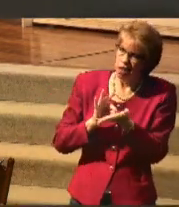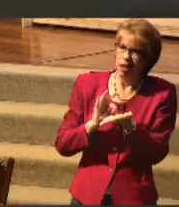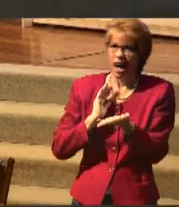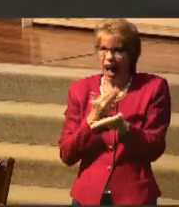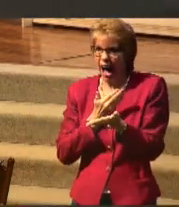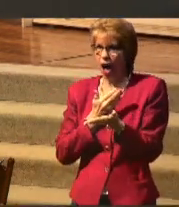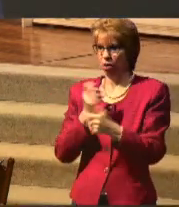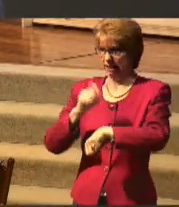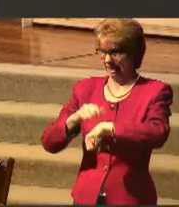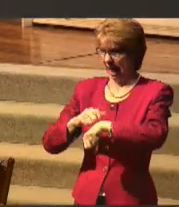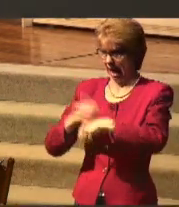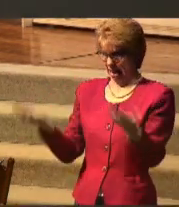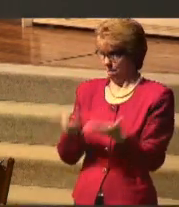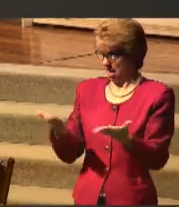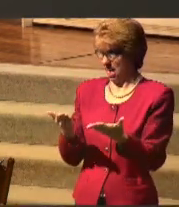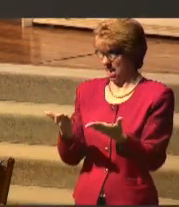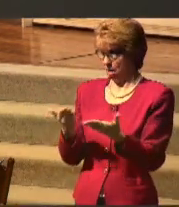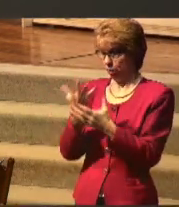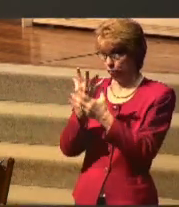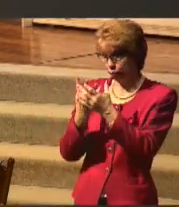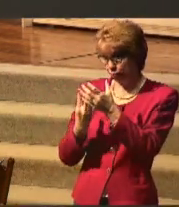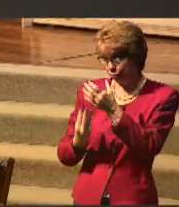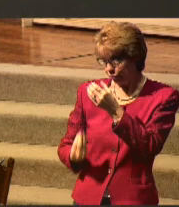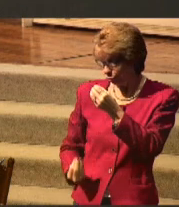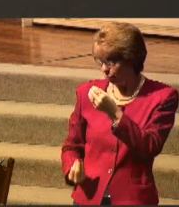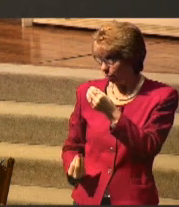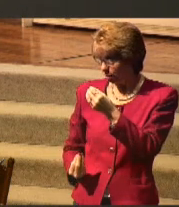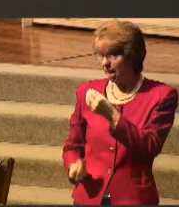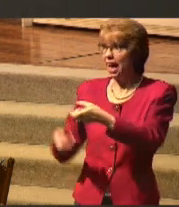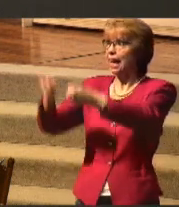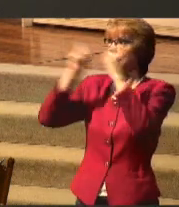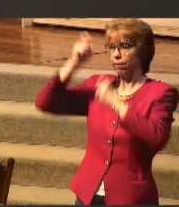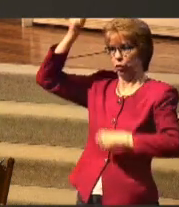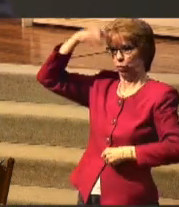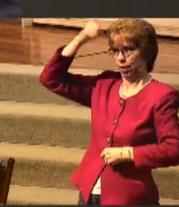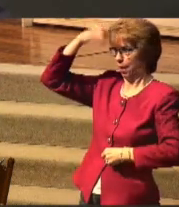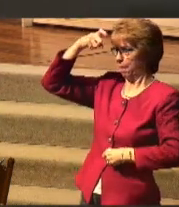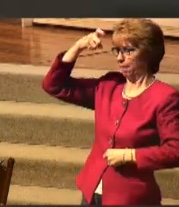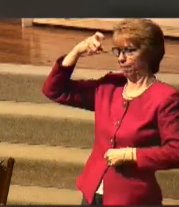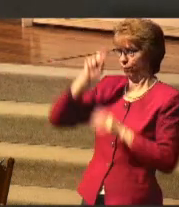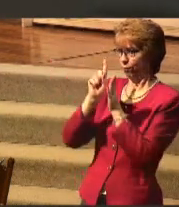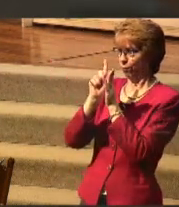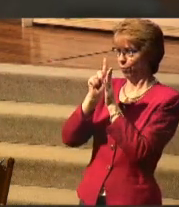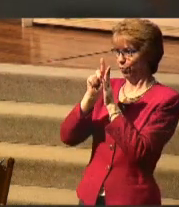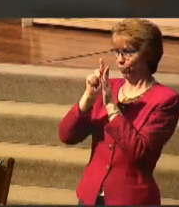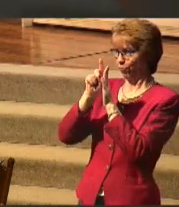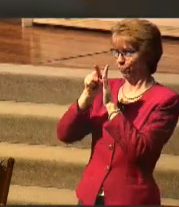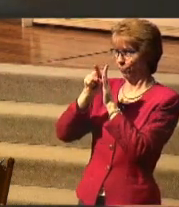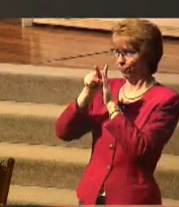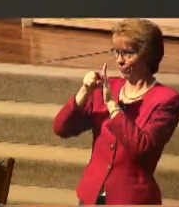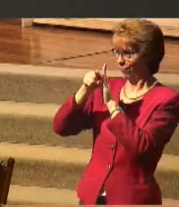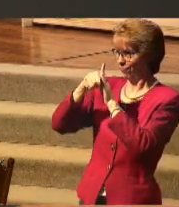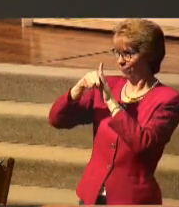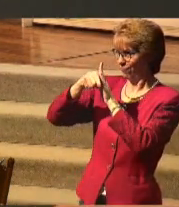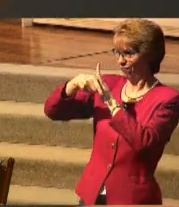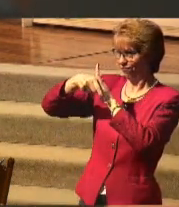hearts unto wisdom. Tick tock, tick tock, tick tock. Those moments